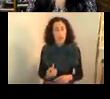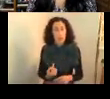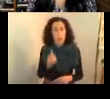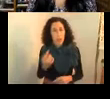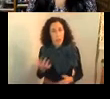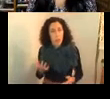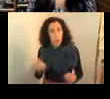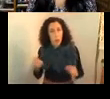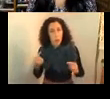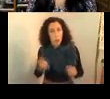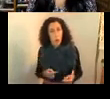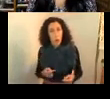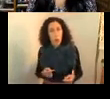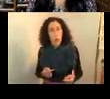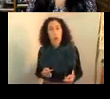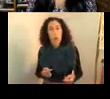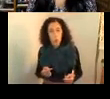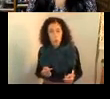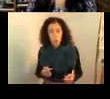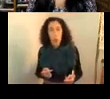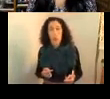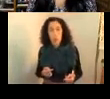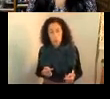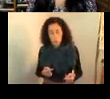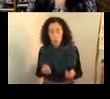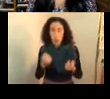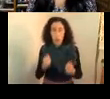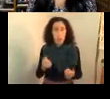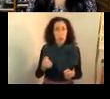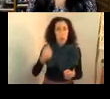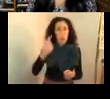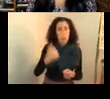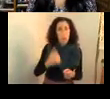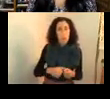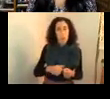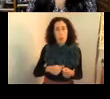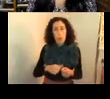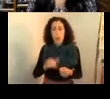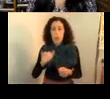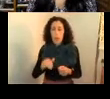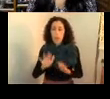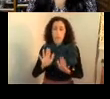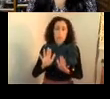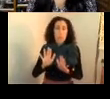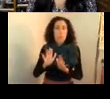have a positive intent, but what has happened, what we need to hold is the impact of what we do. Next